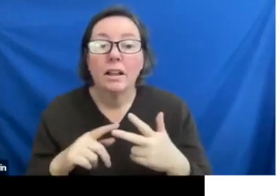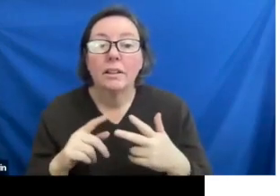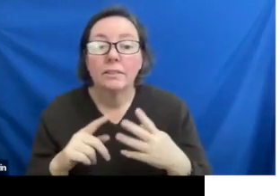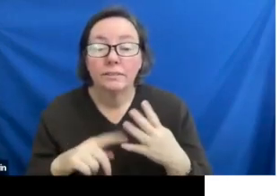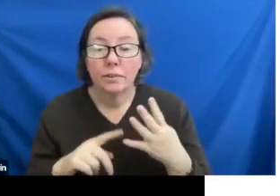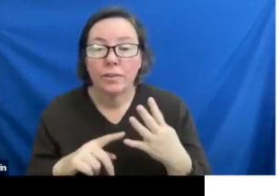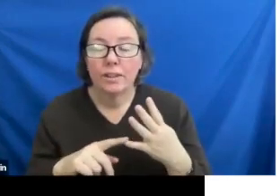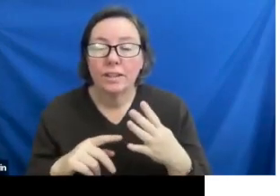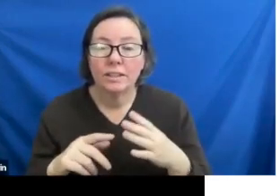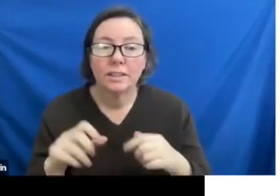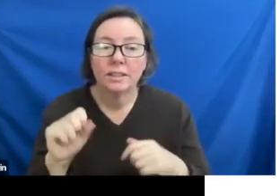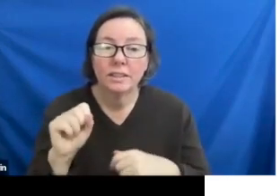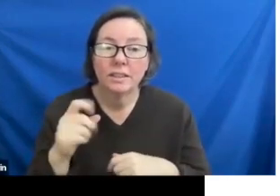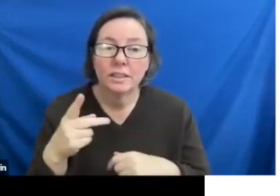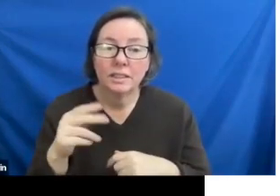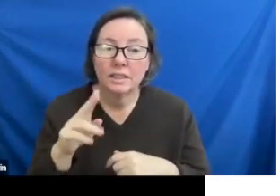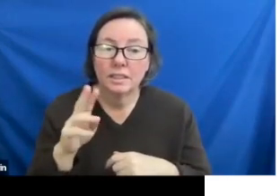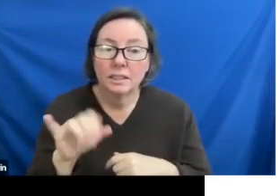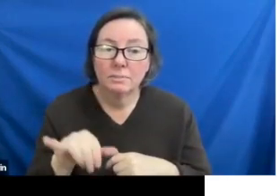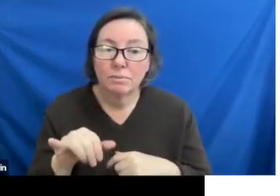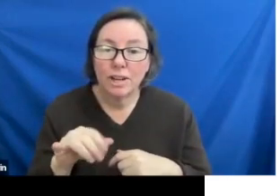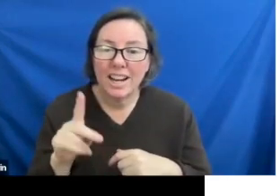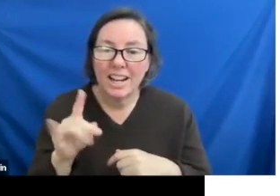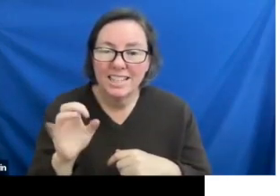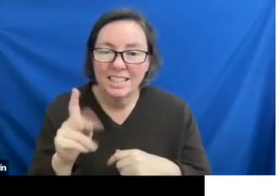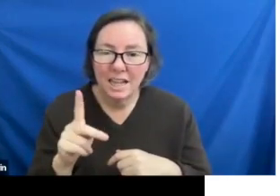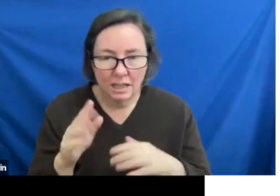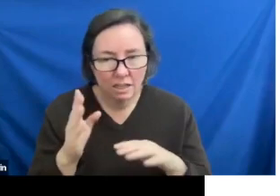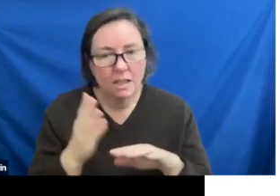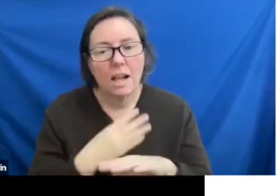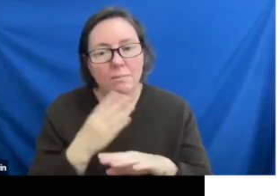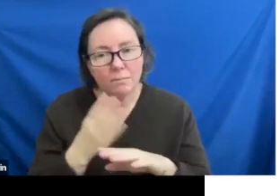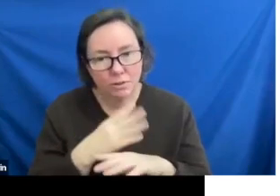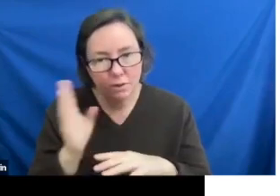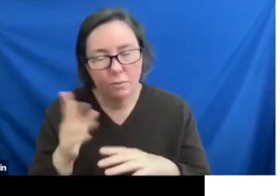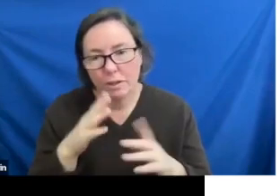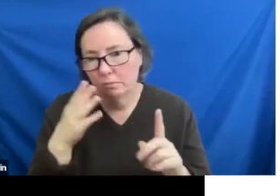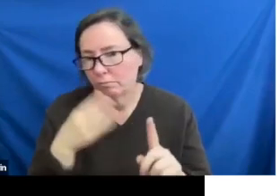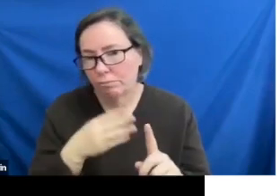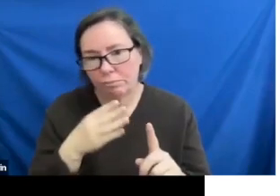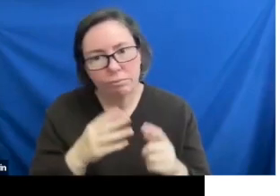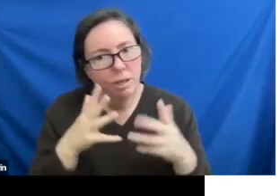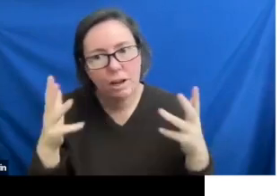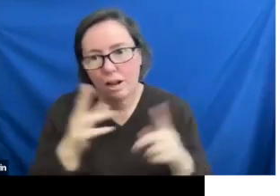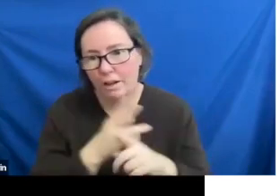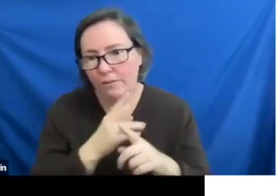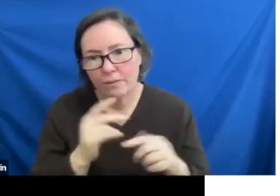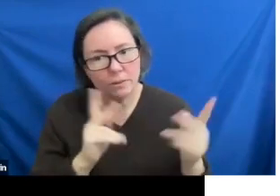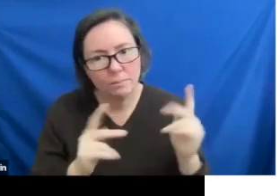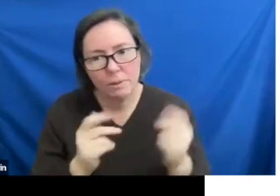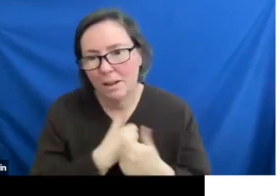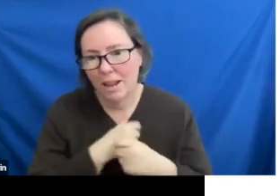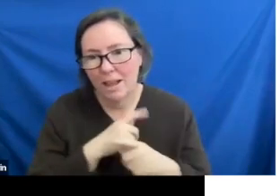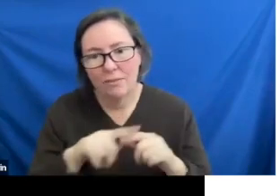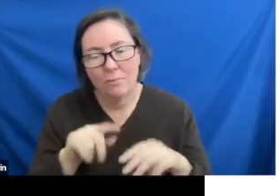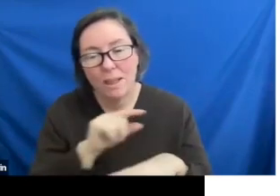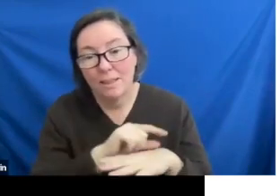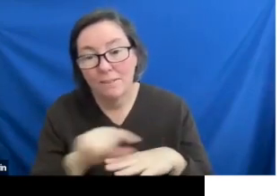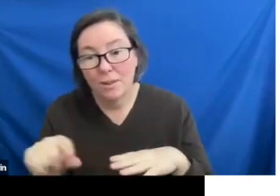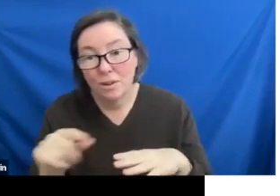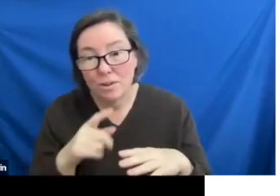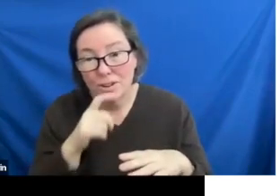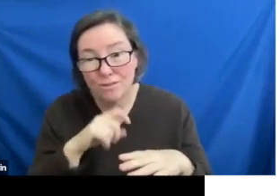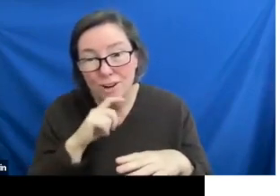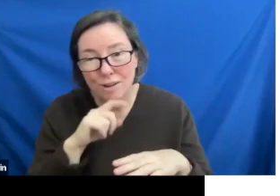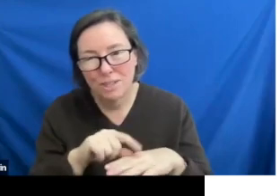year, spray deck is great. It gets a lot of use. Because it gets so much use, the rubber floor, the rubber material is a